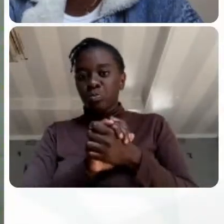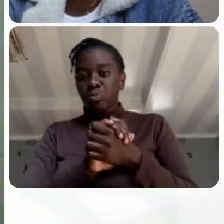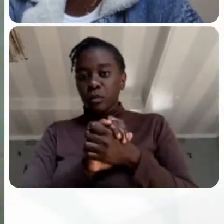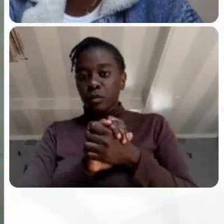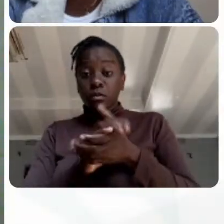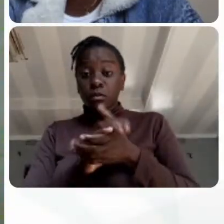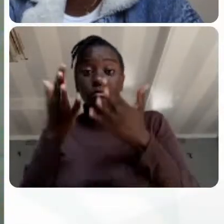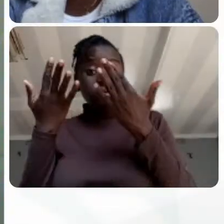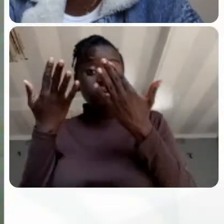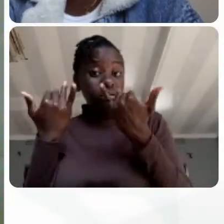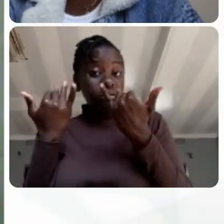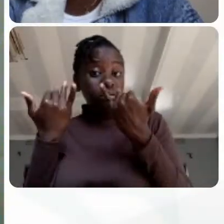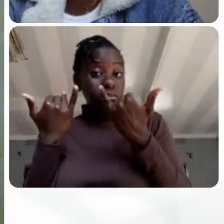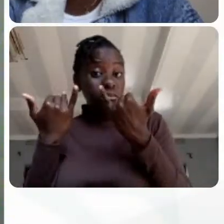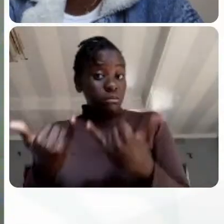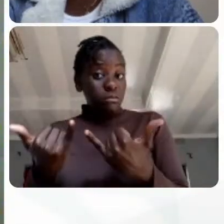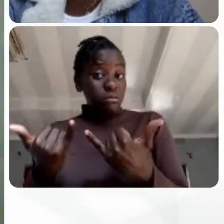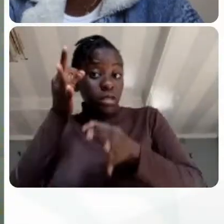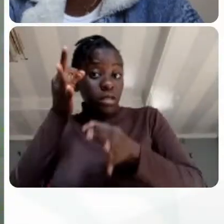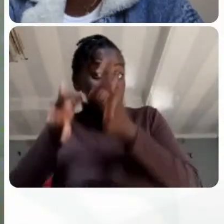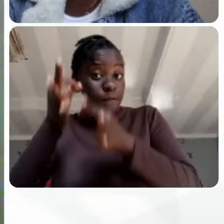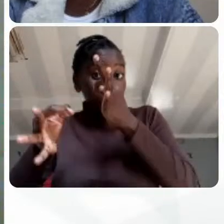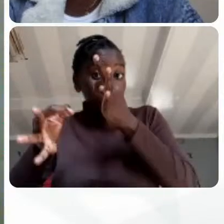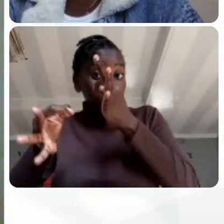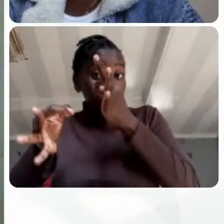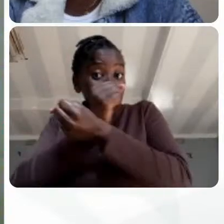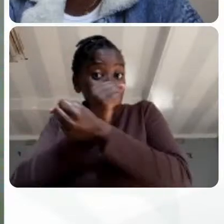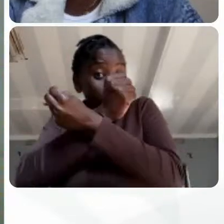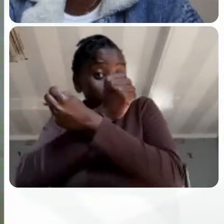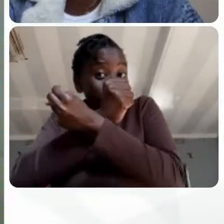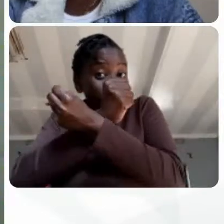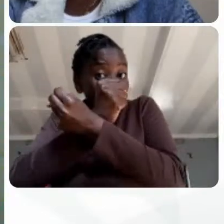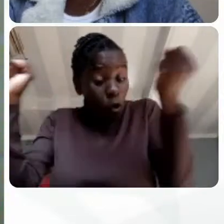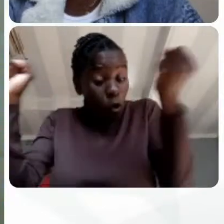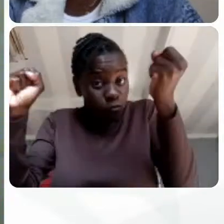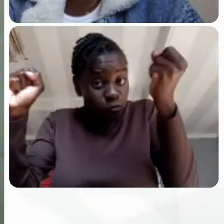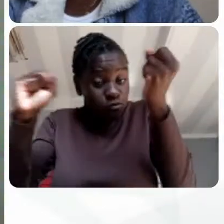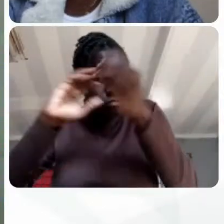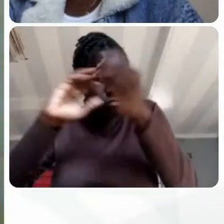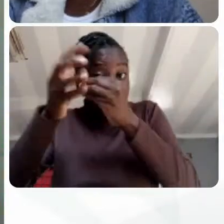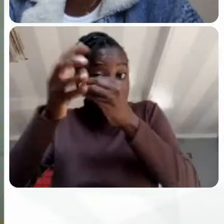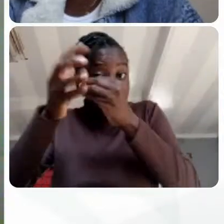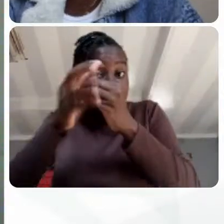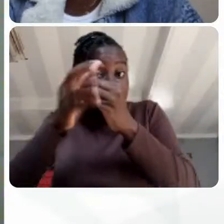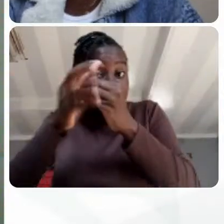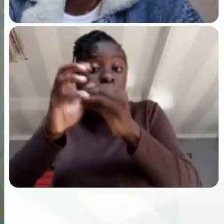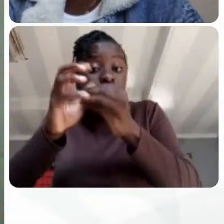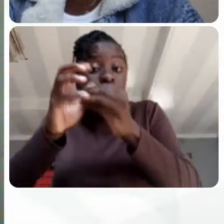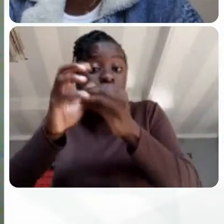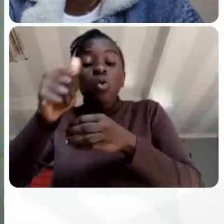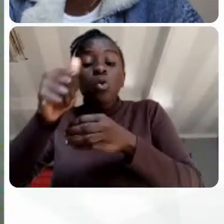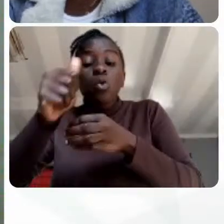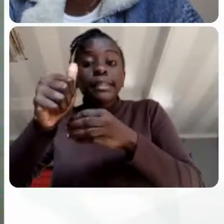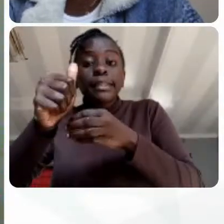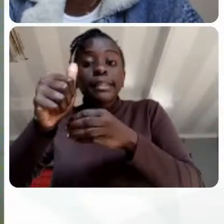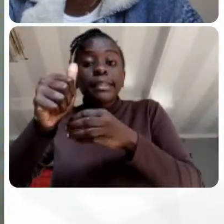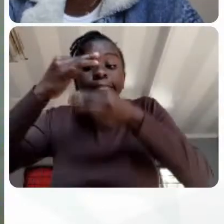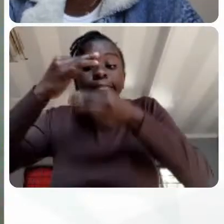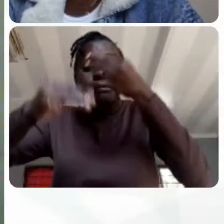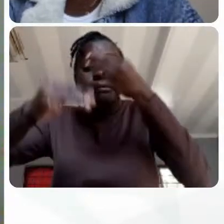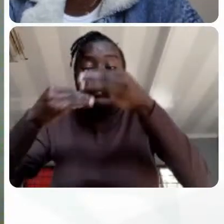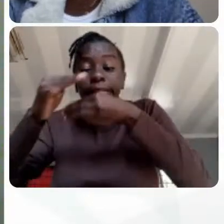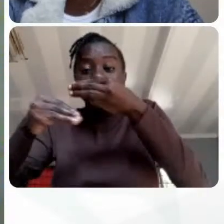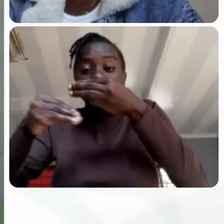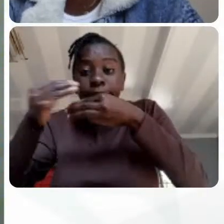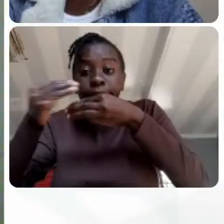they may ascend maybe to affect your pelvis, meaning your uterus might be affected, your fallopian tubes might